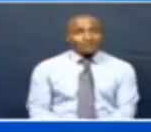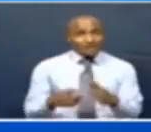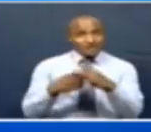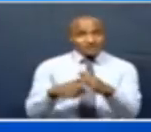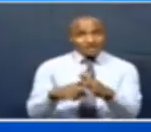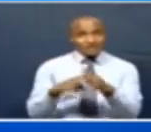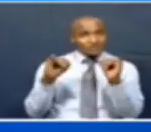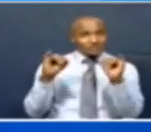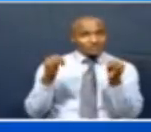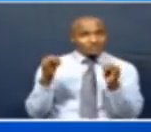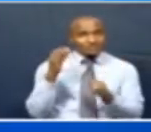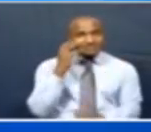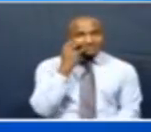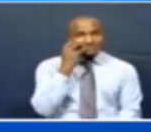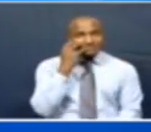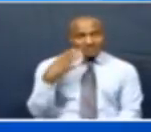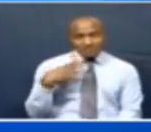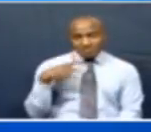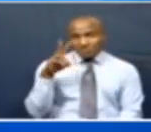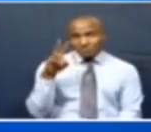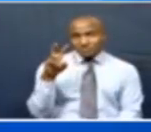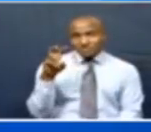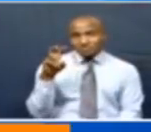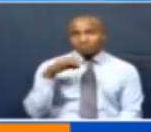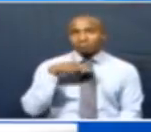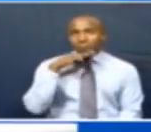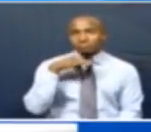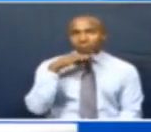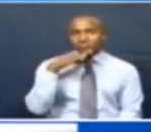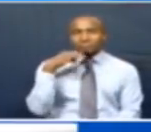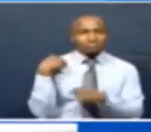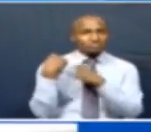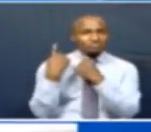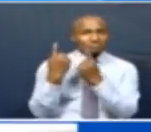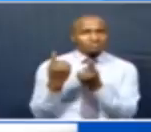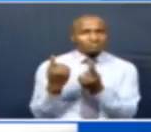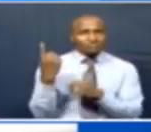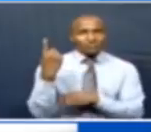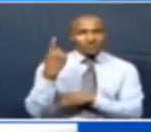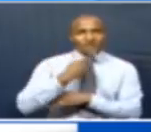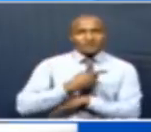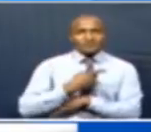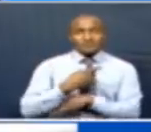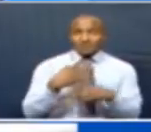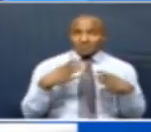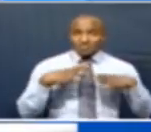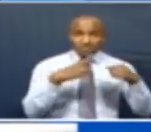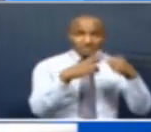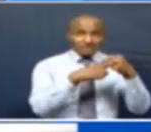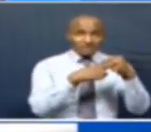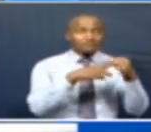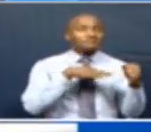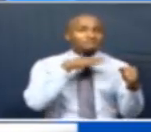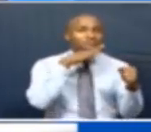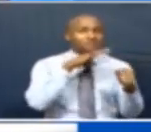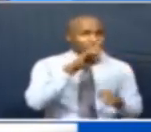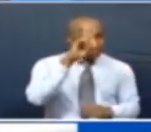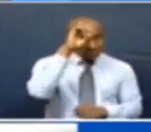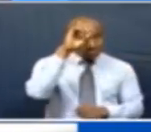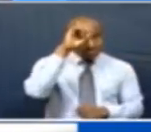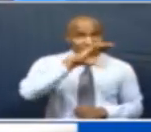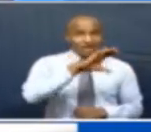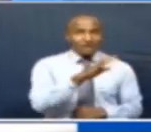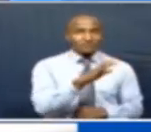20 people have perished in road accidents in the past 24 hours. In the first incident, 7 passengers died in Nyandarua County last night when